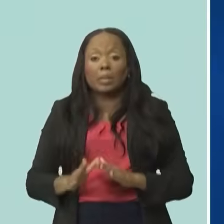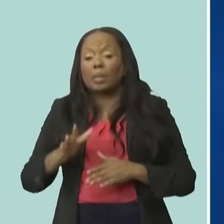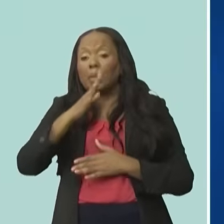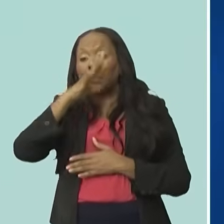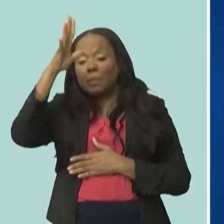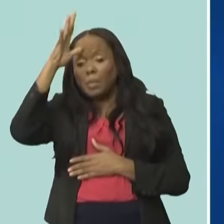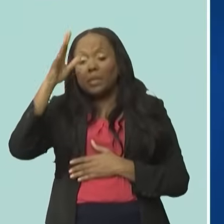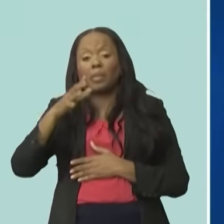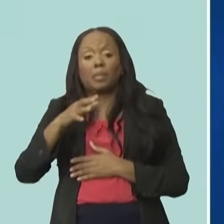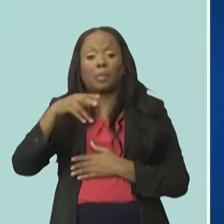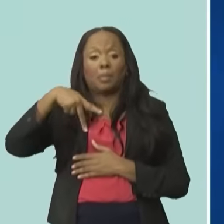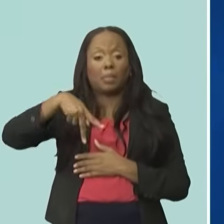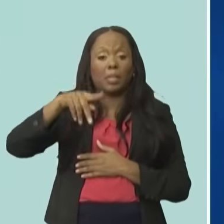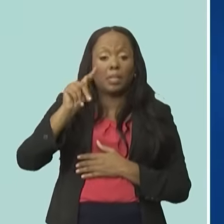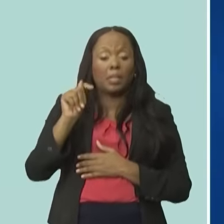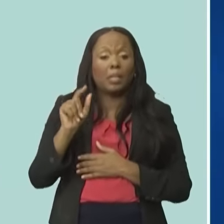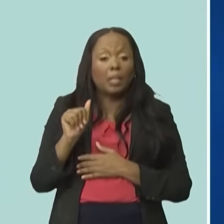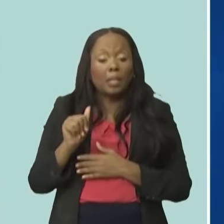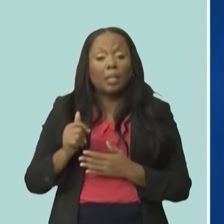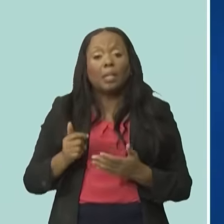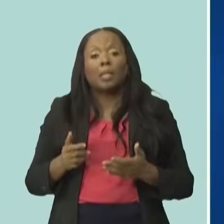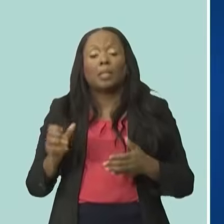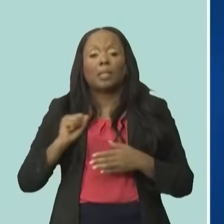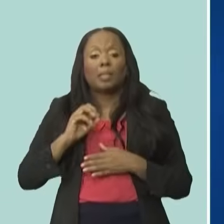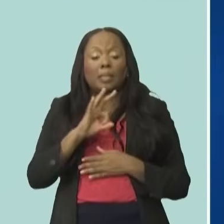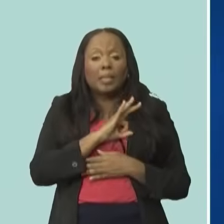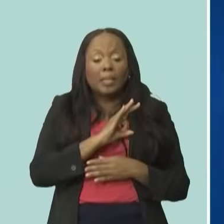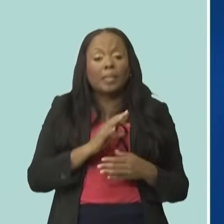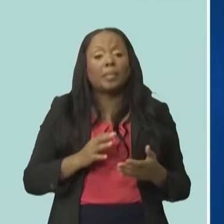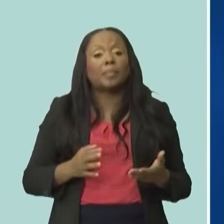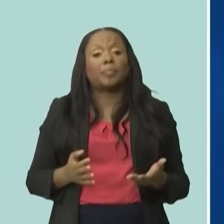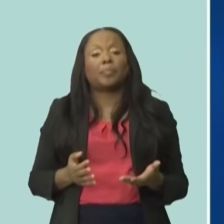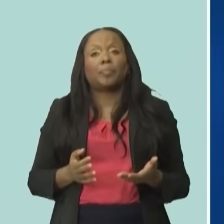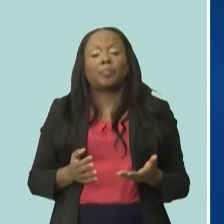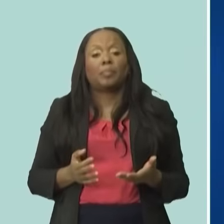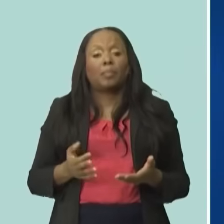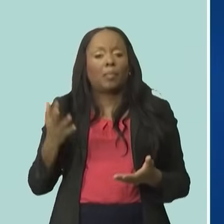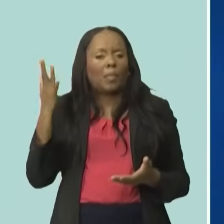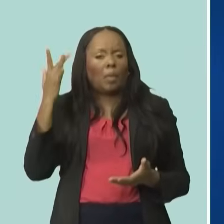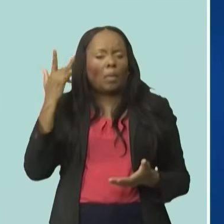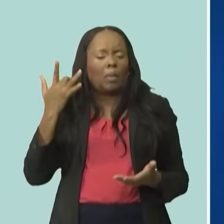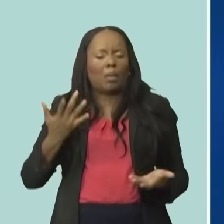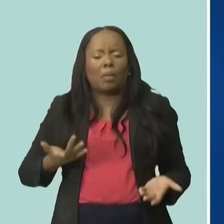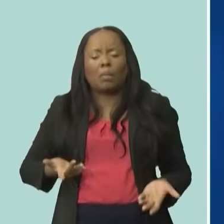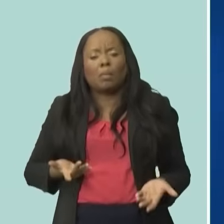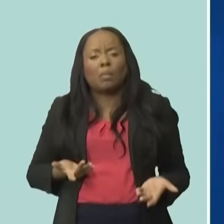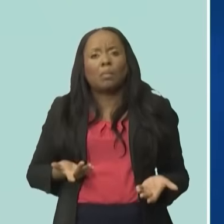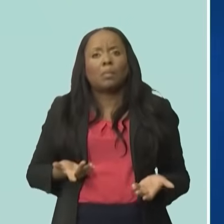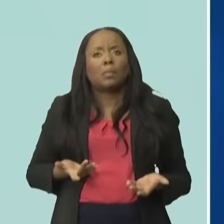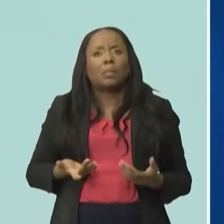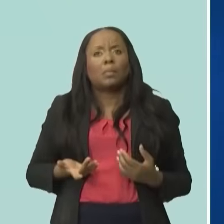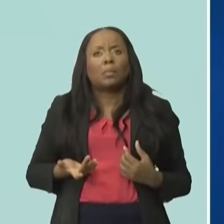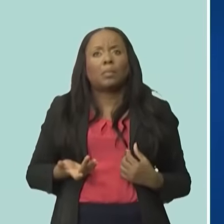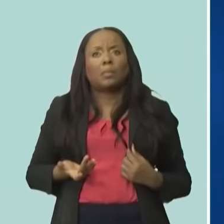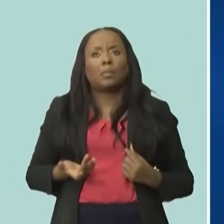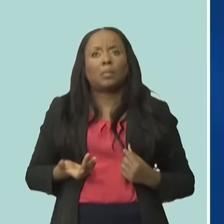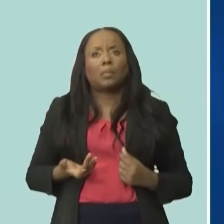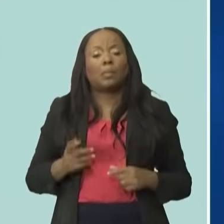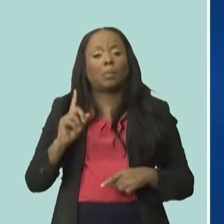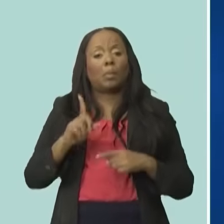teachers, associations, the staff at the school, because why? Once we can get our education